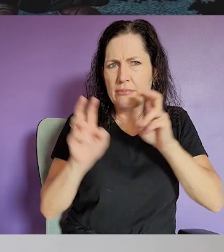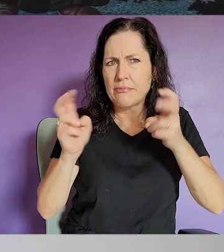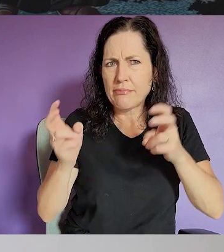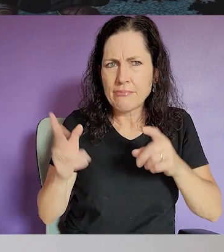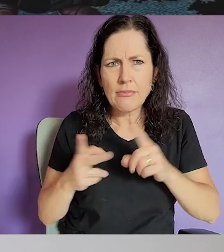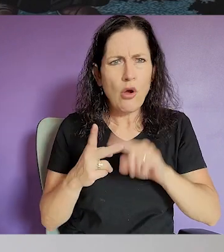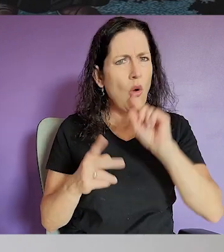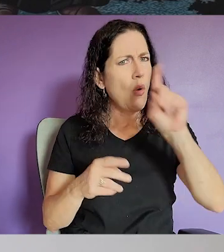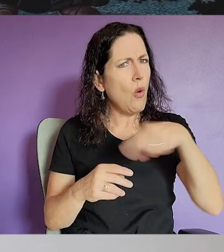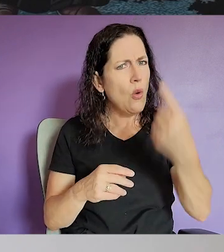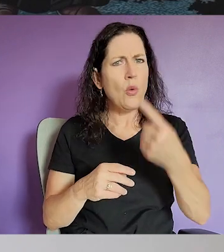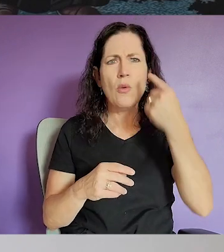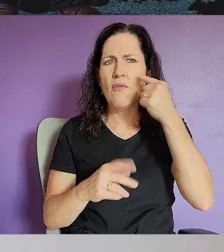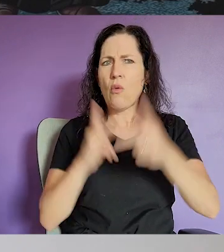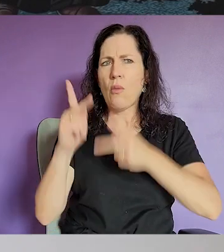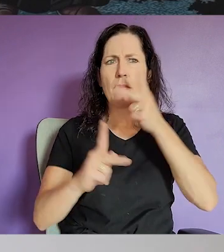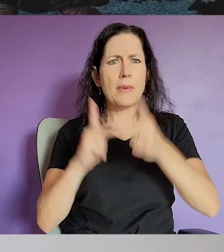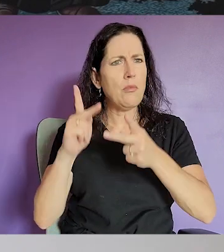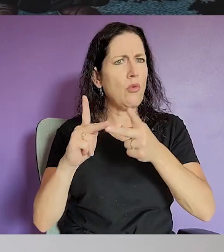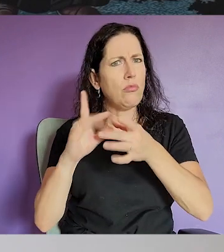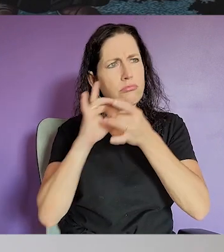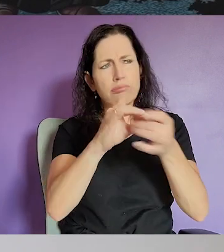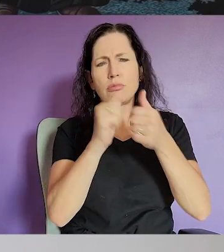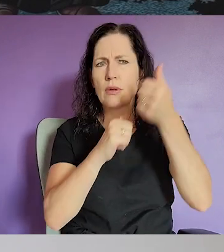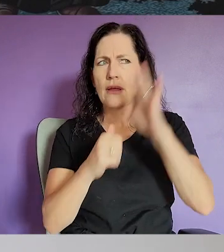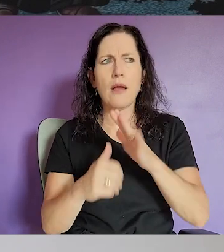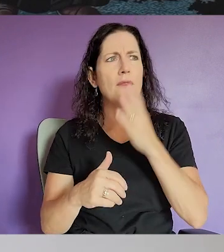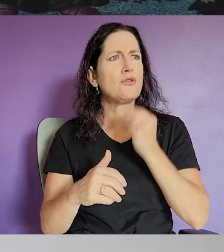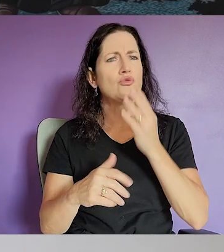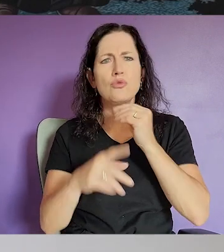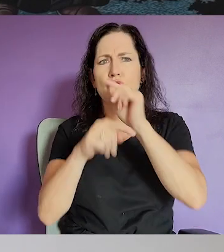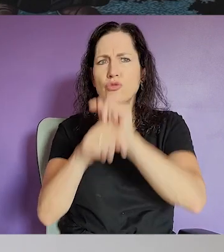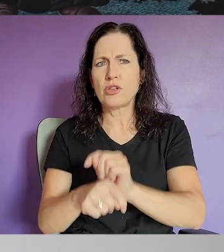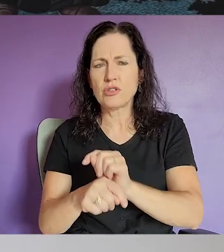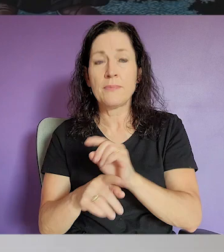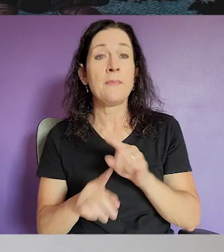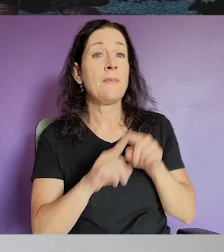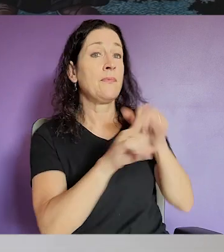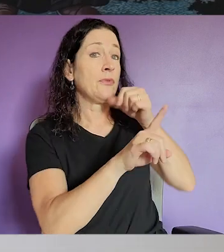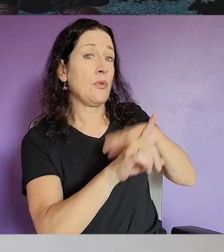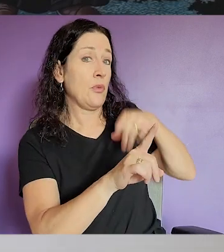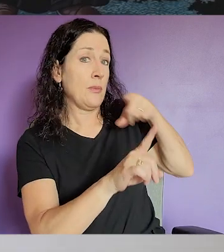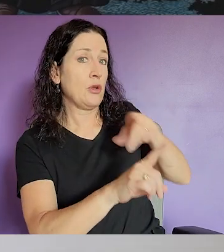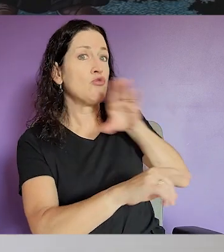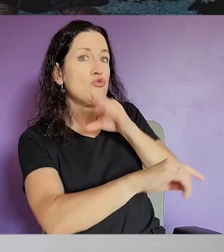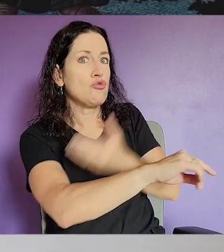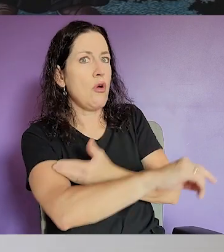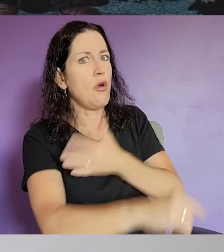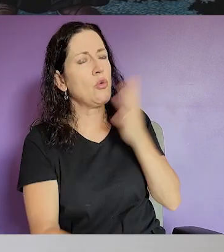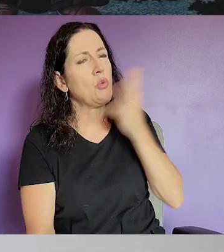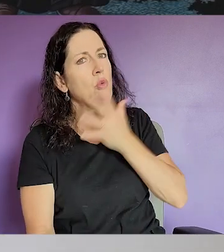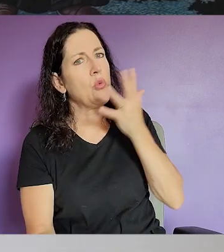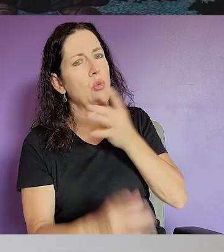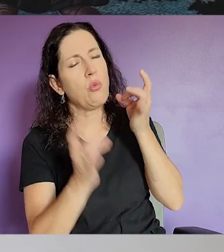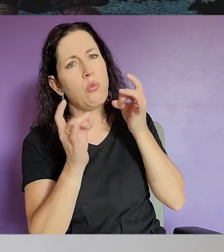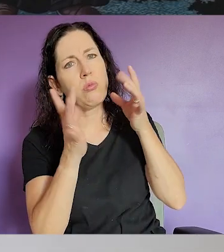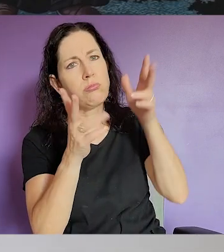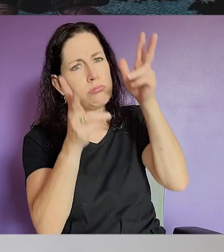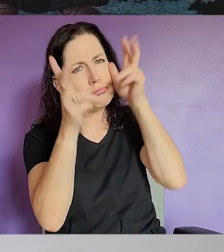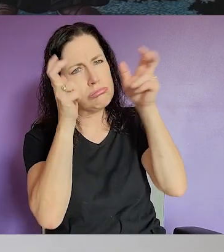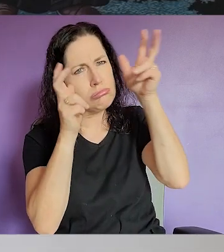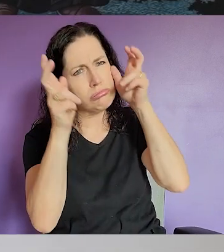it would say. I have come only for the people of God. And she has a daughter who is possessed and